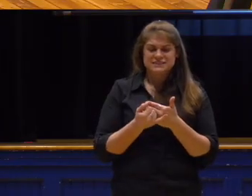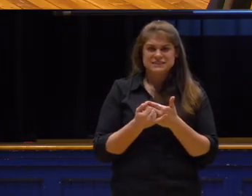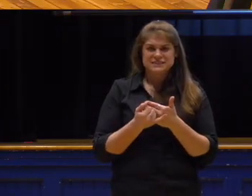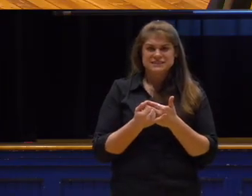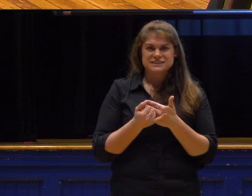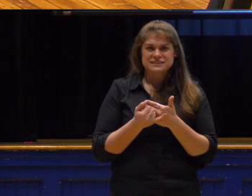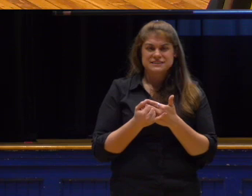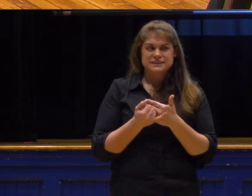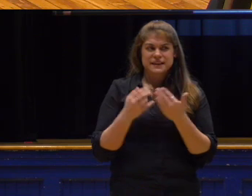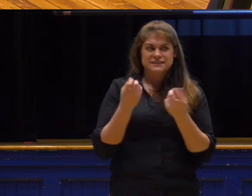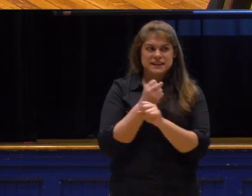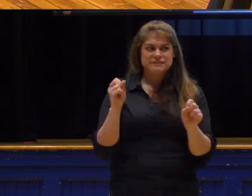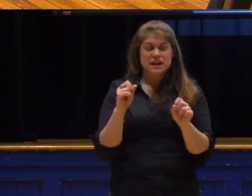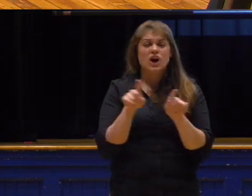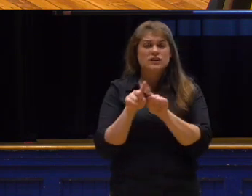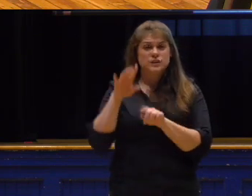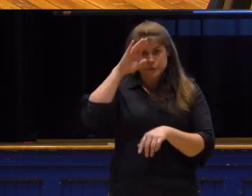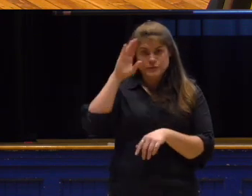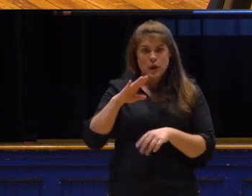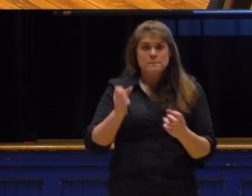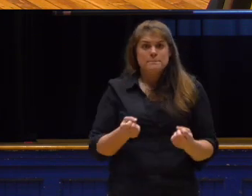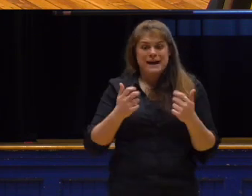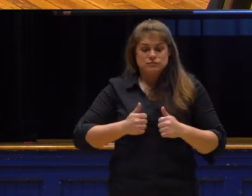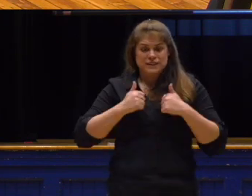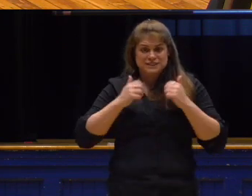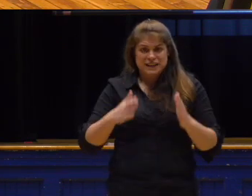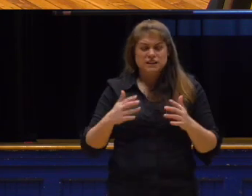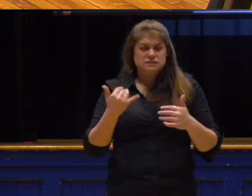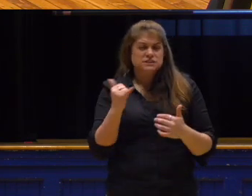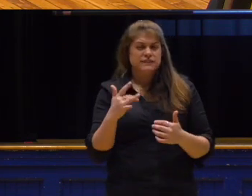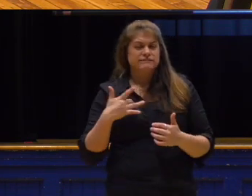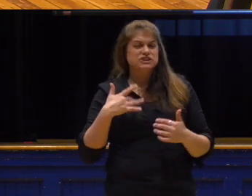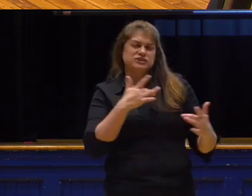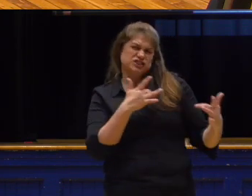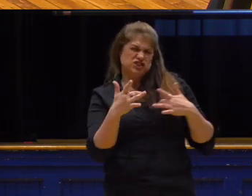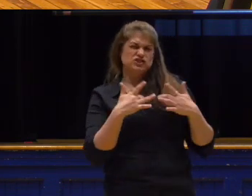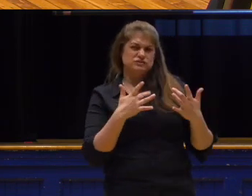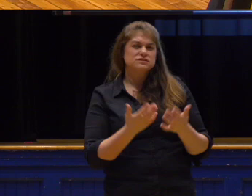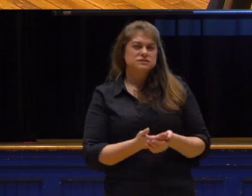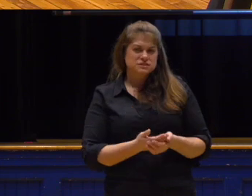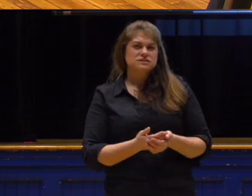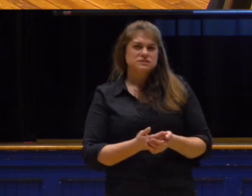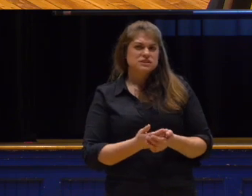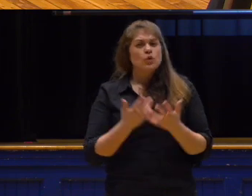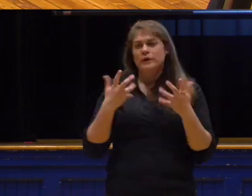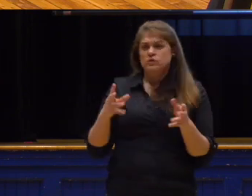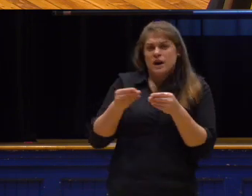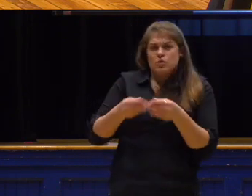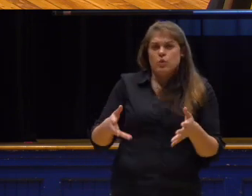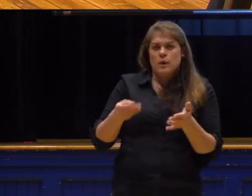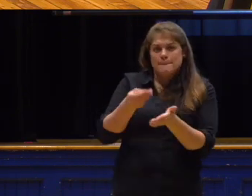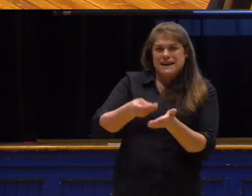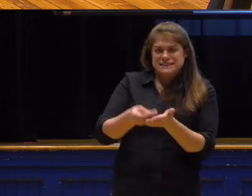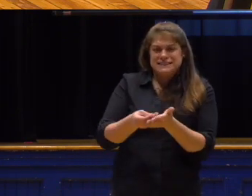safety. Now, I also know that there's many residents that still have concerns. We don't want to lose the money. The money